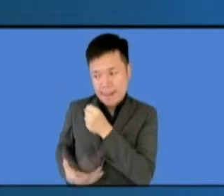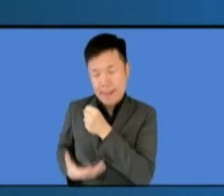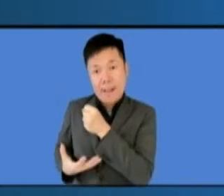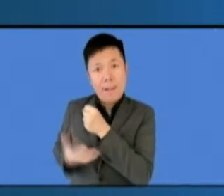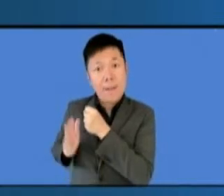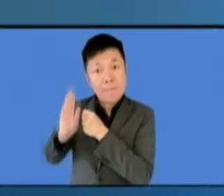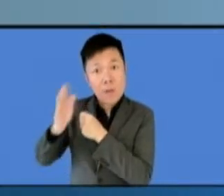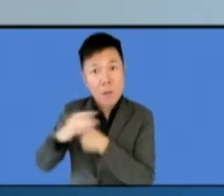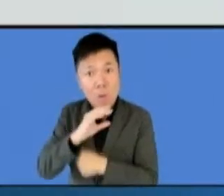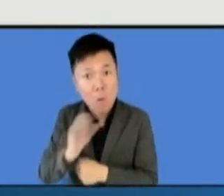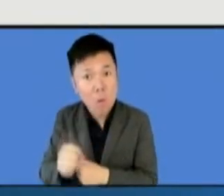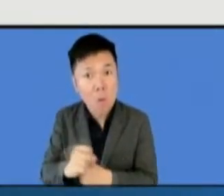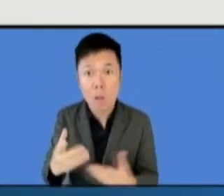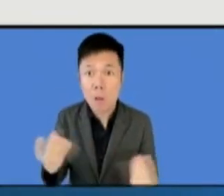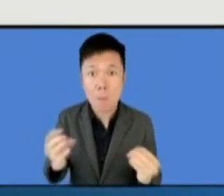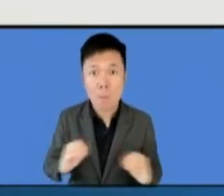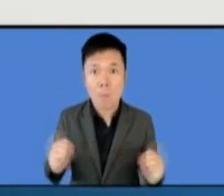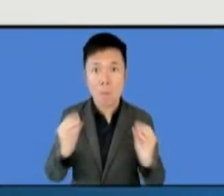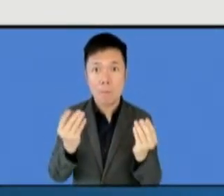independently when they get old?